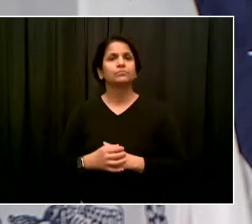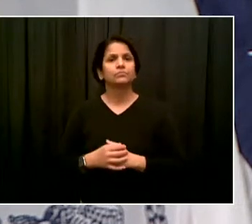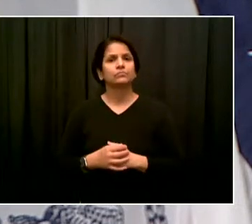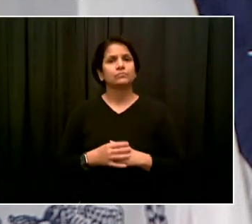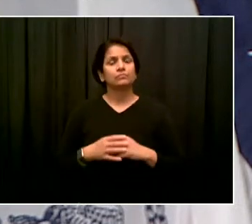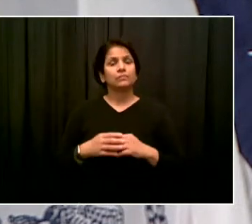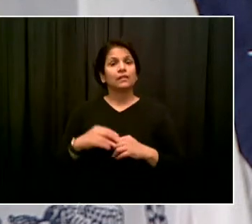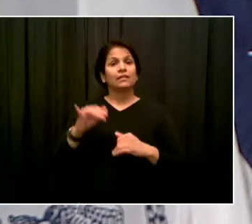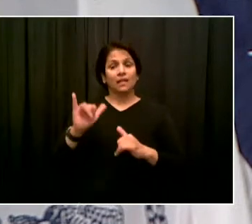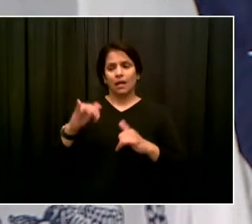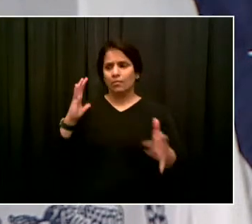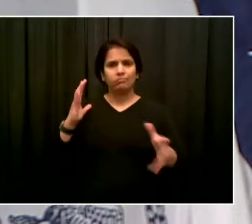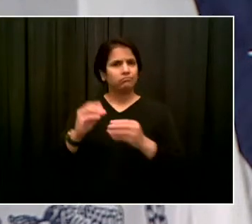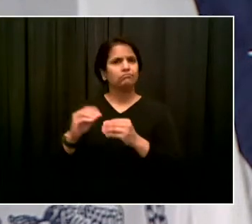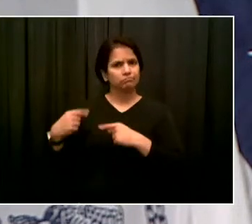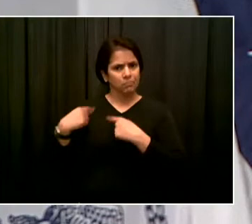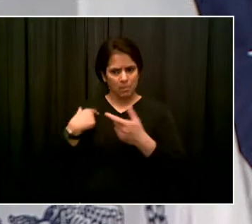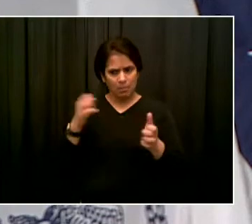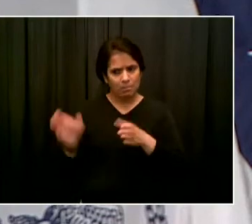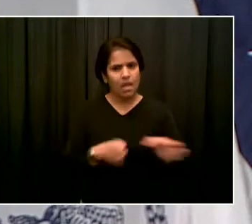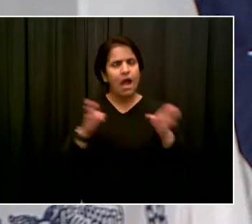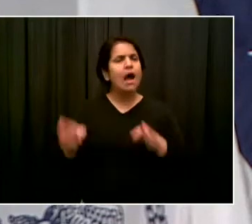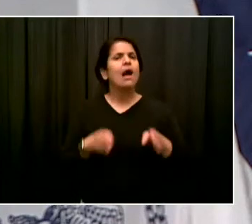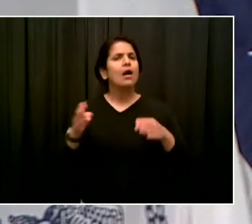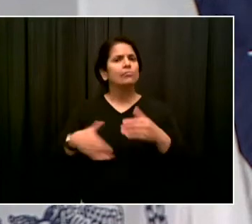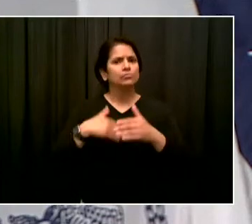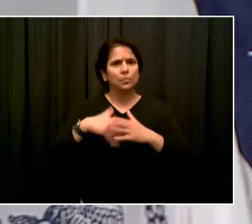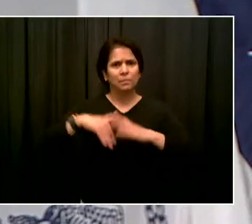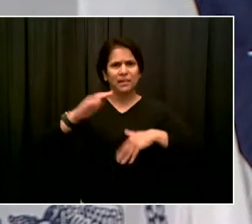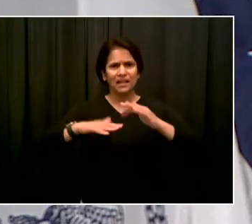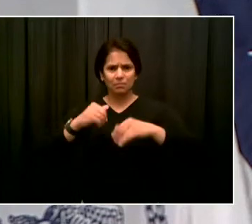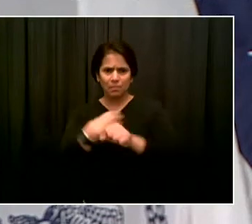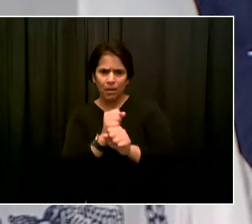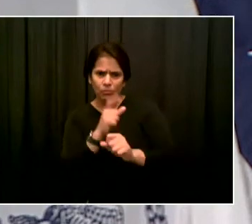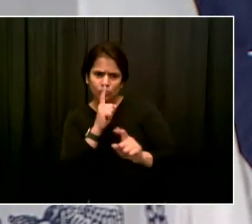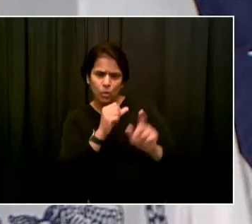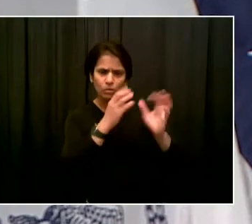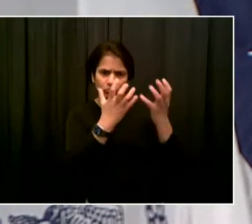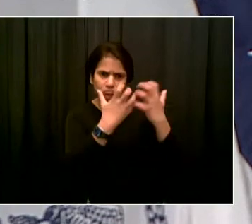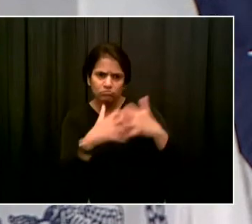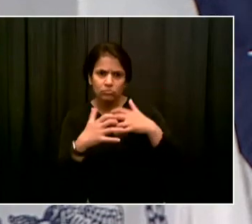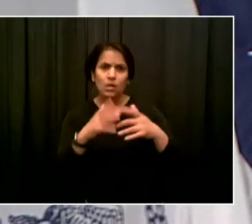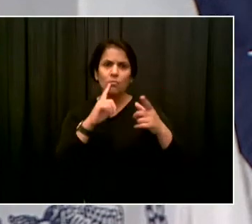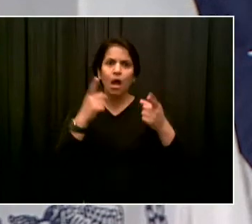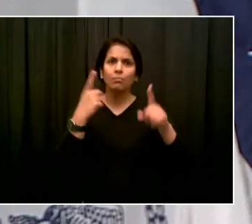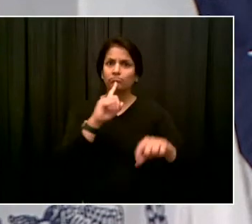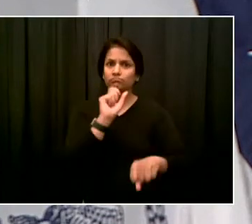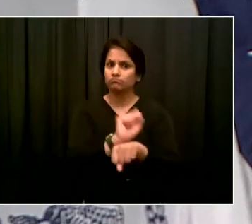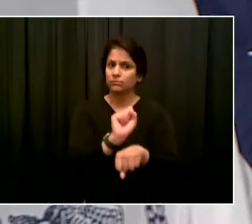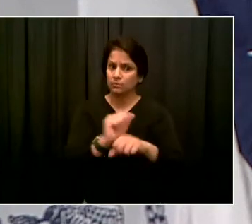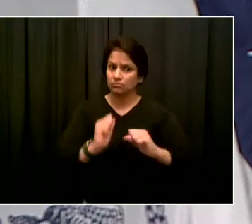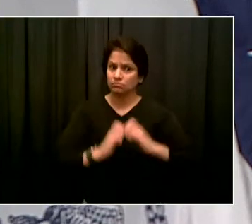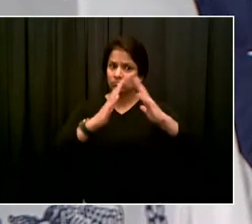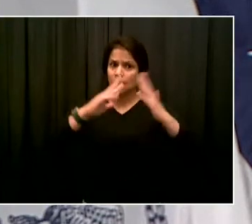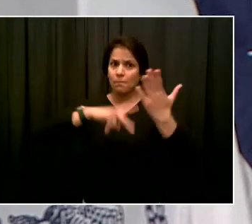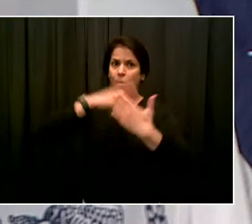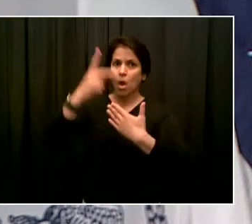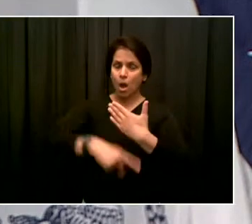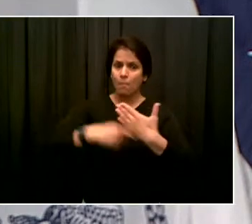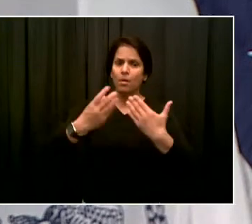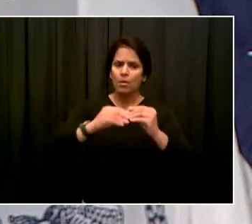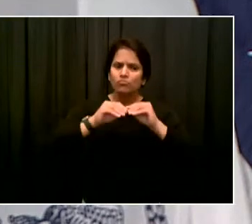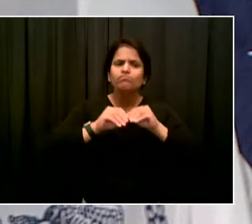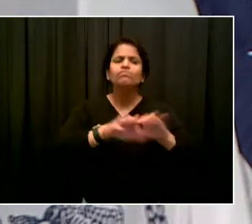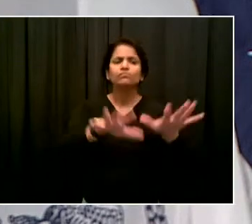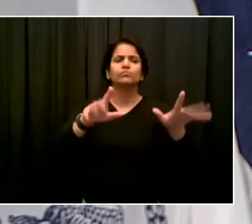part of the city. It's going to go city-wide, and this is going to be crucial to reaching thousands, tens of thousands of